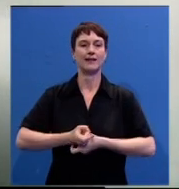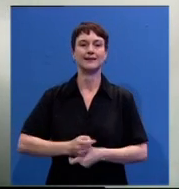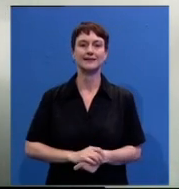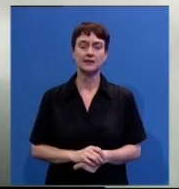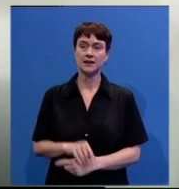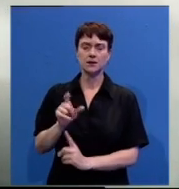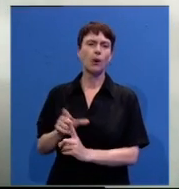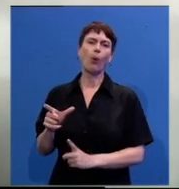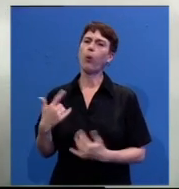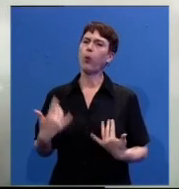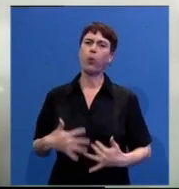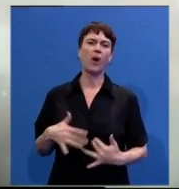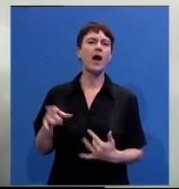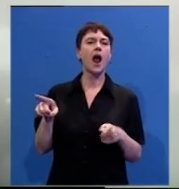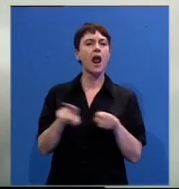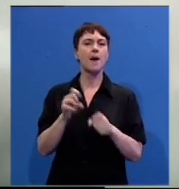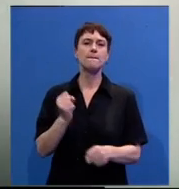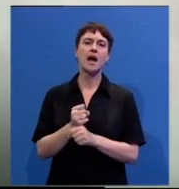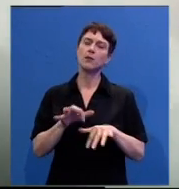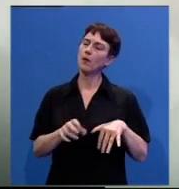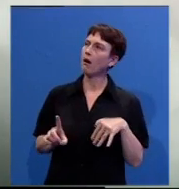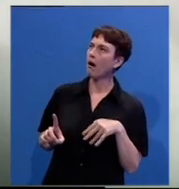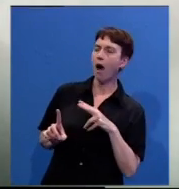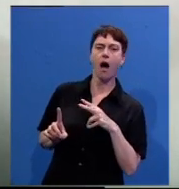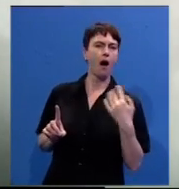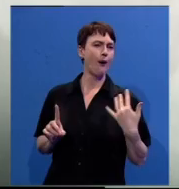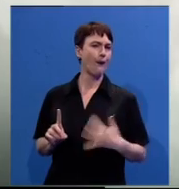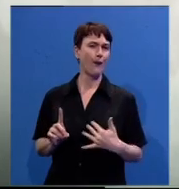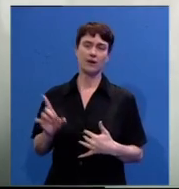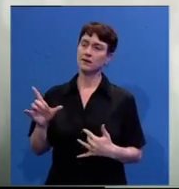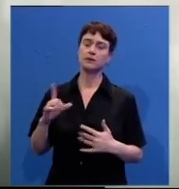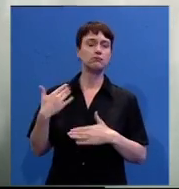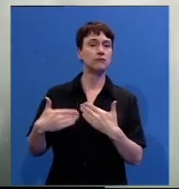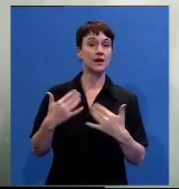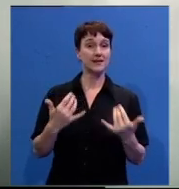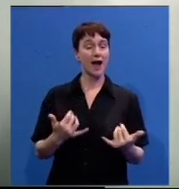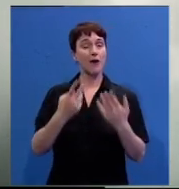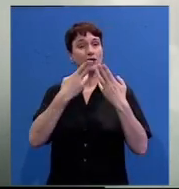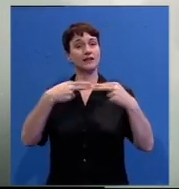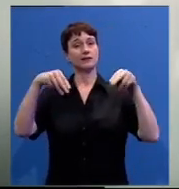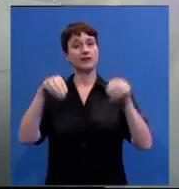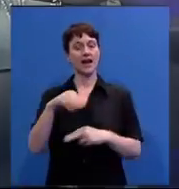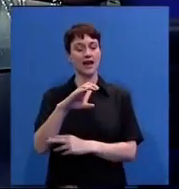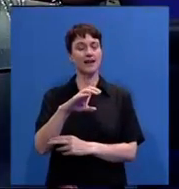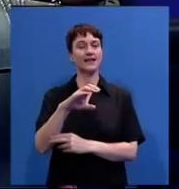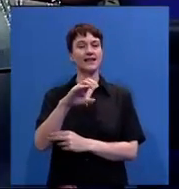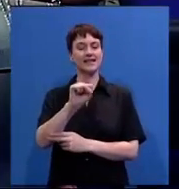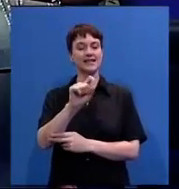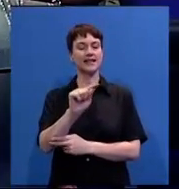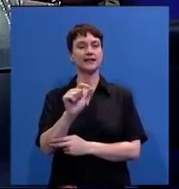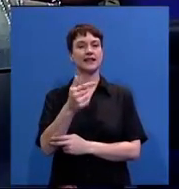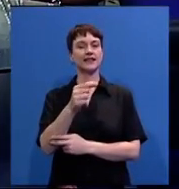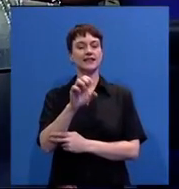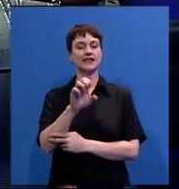a light to many. His legacy and values will live on forever. The song from St. George's Cathedral Boys Choir, Eternal Light,